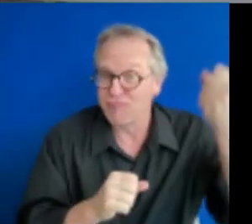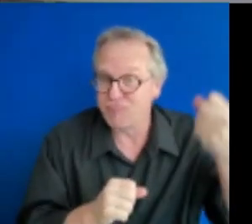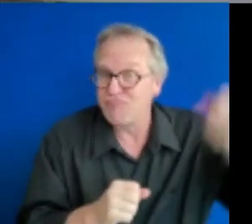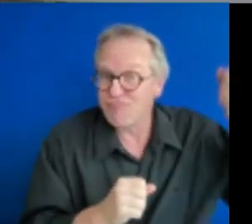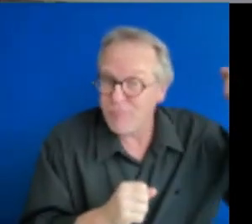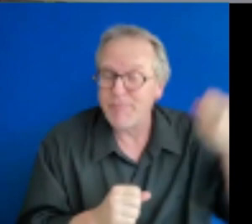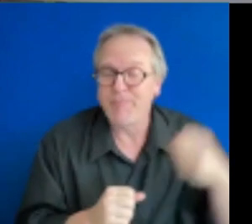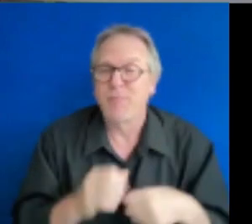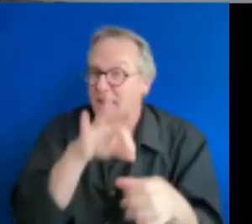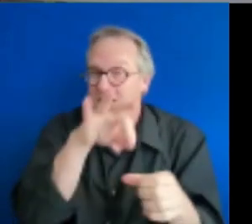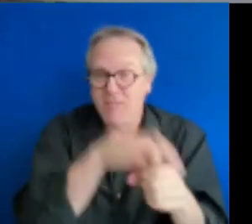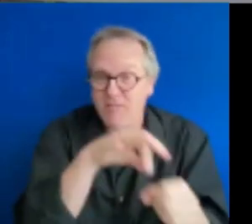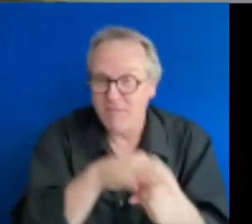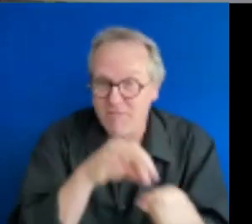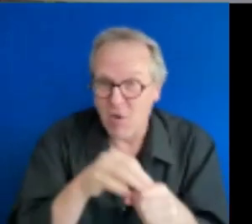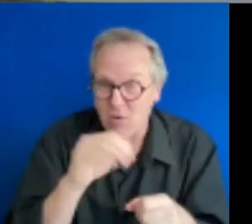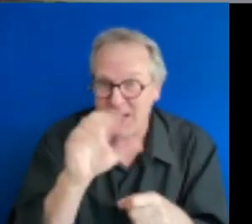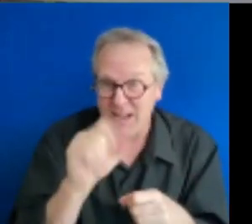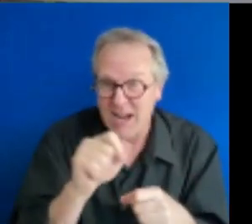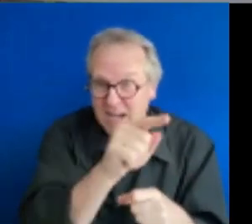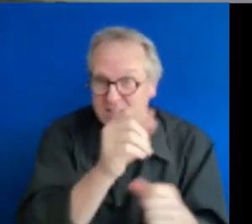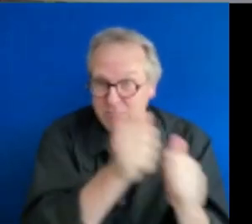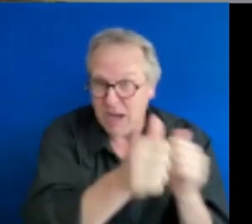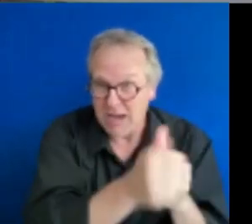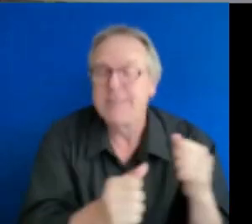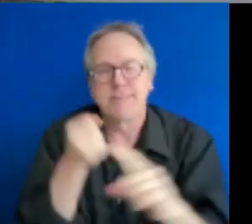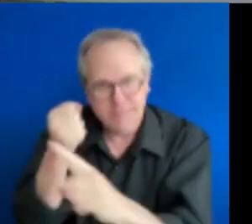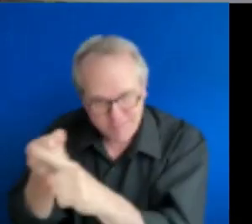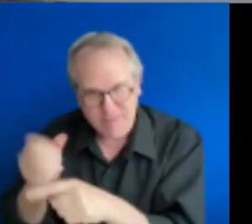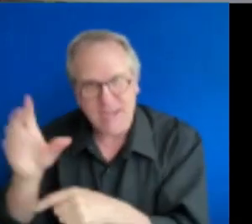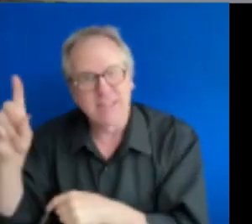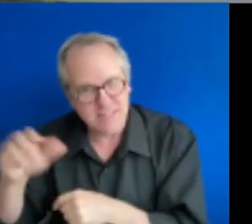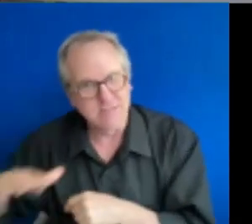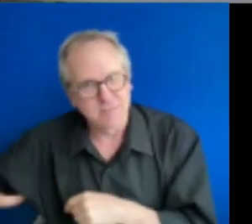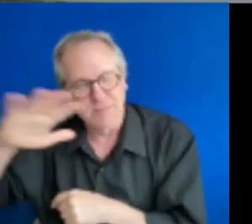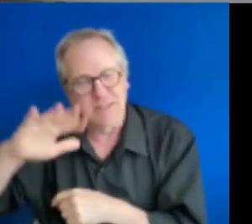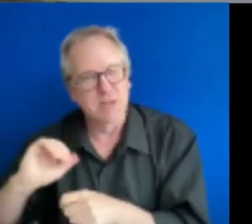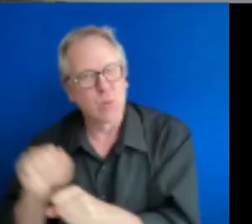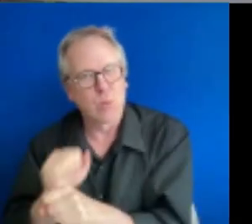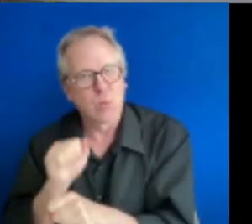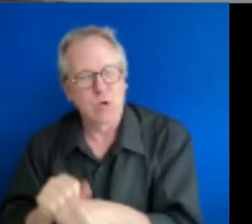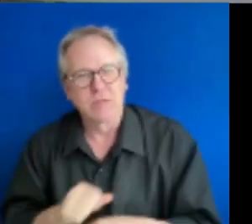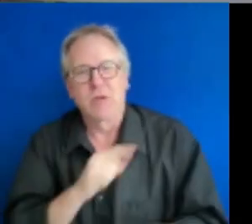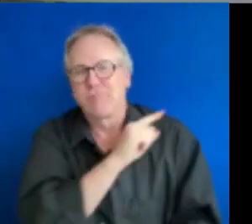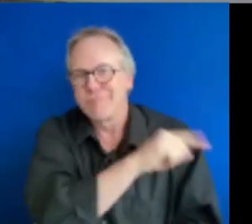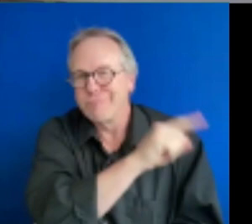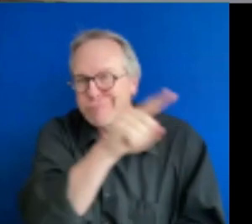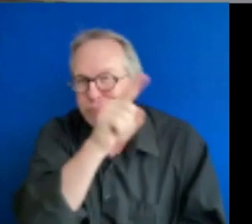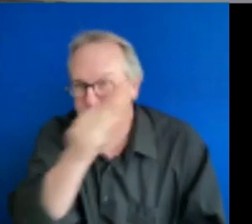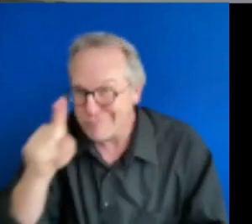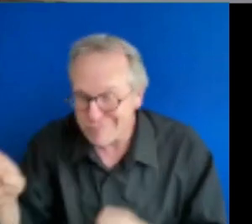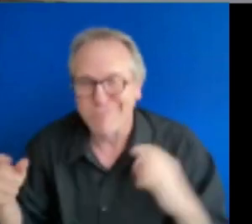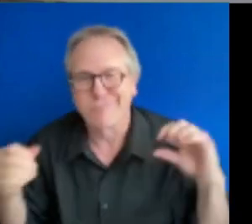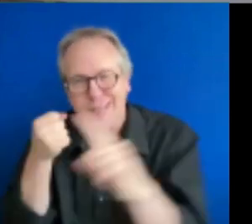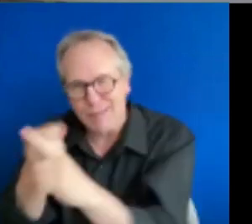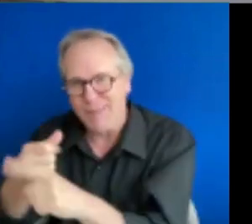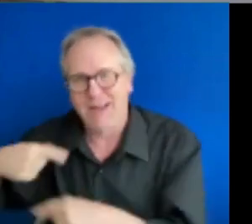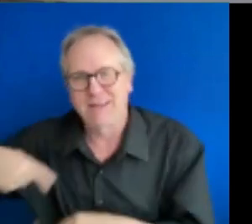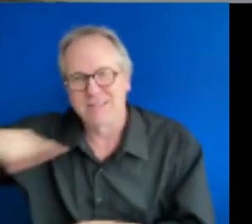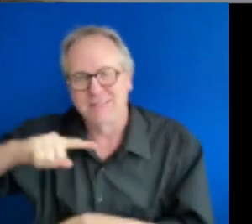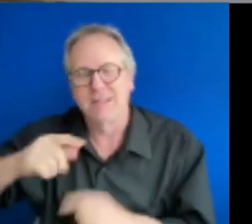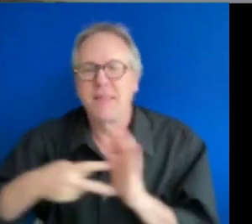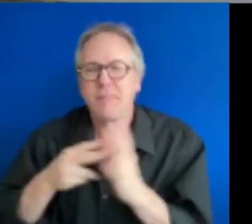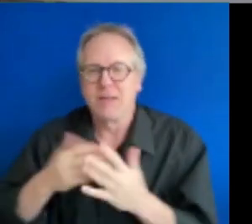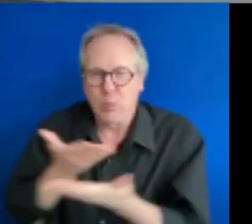the voting acts are impact disability work as well. So just a real understanding that we are all